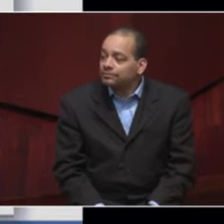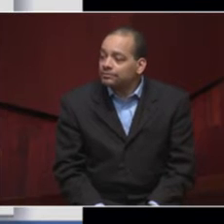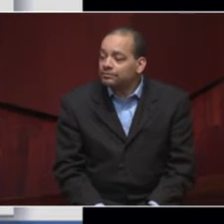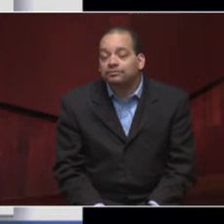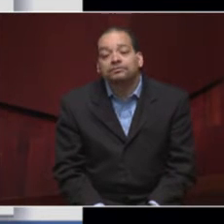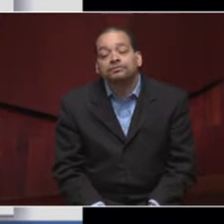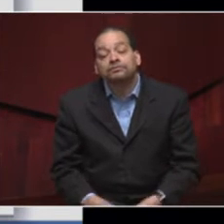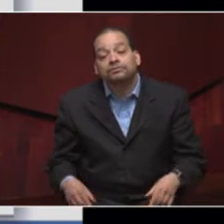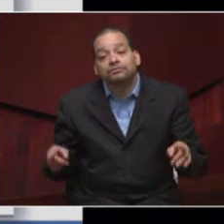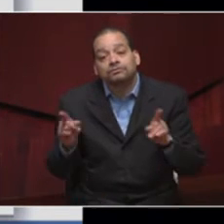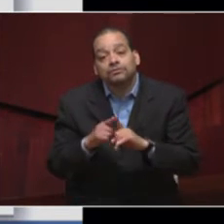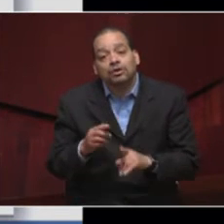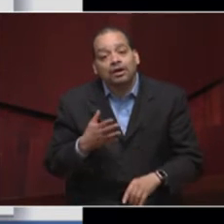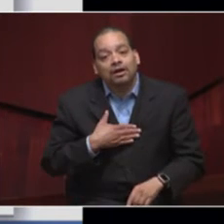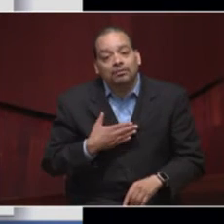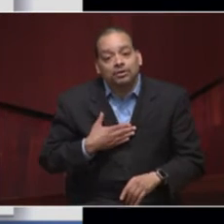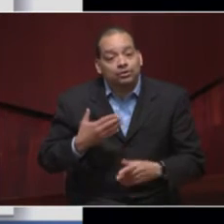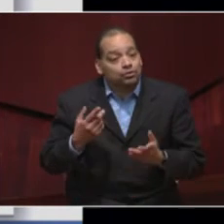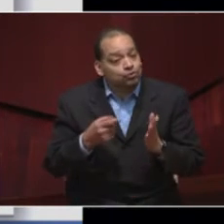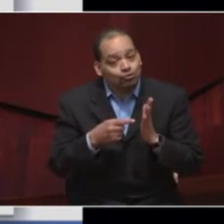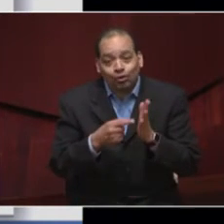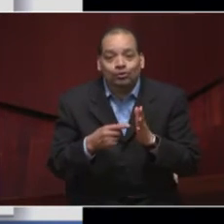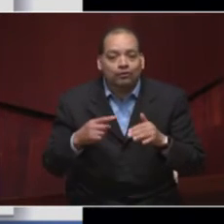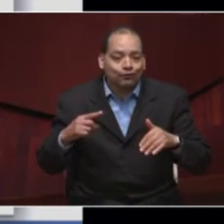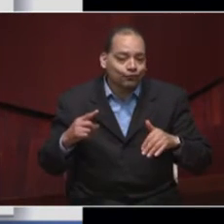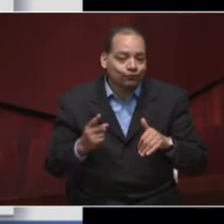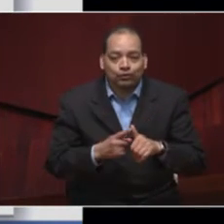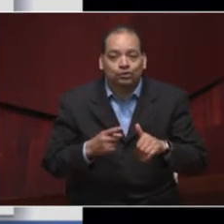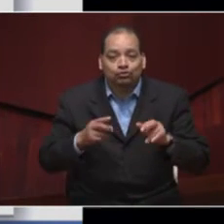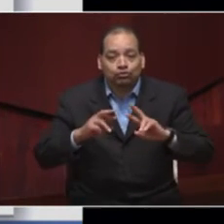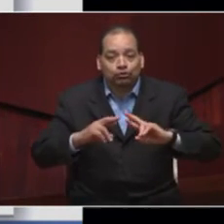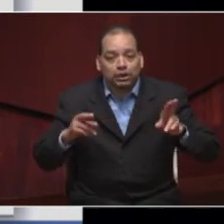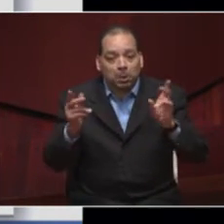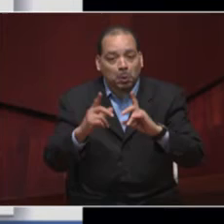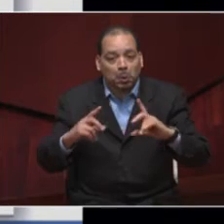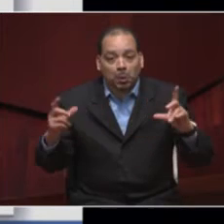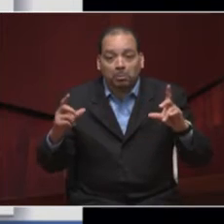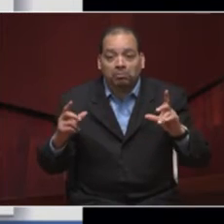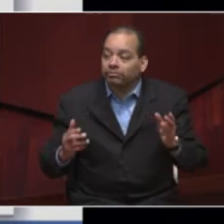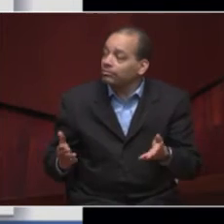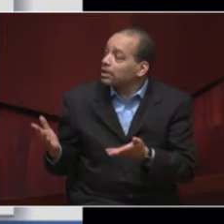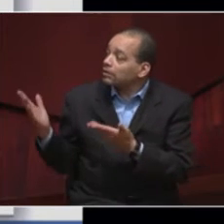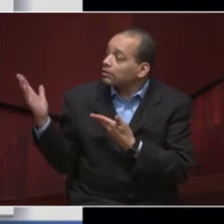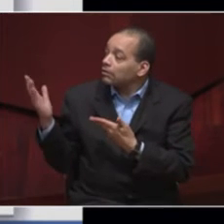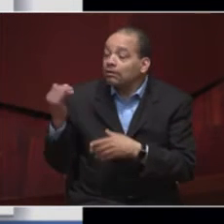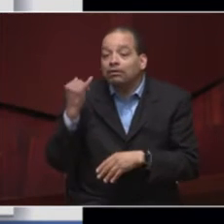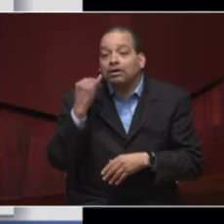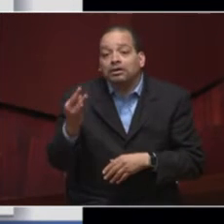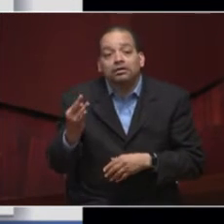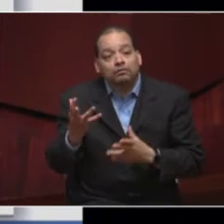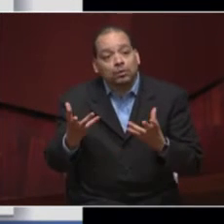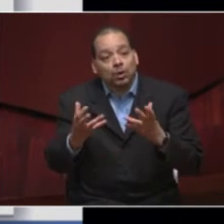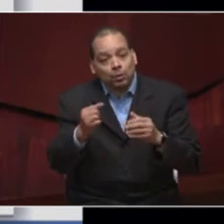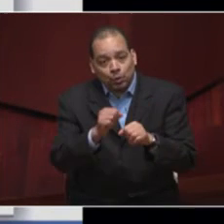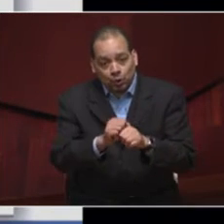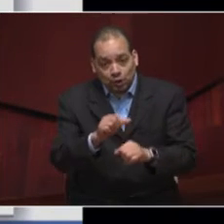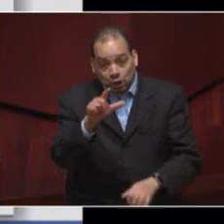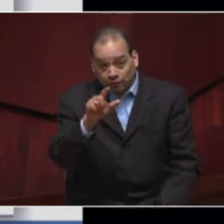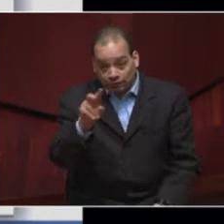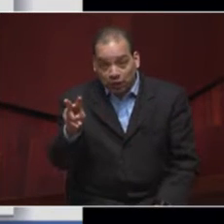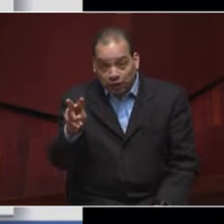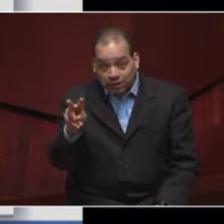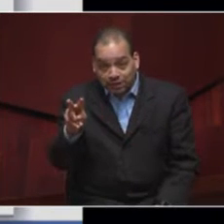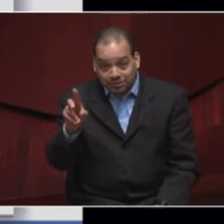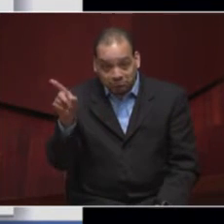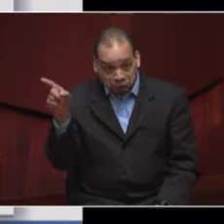Also happy to point out that the first one is already out there for if anyone's looking for a GS9 position in Las Vegas, which would